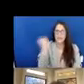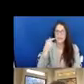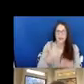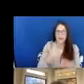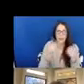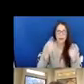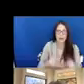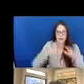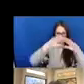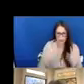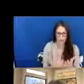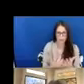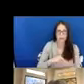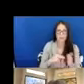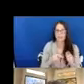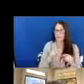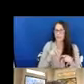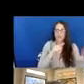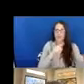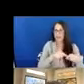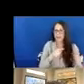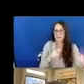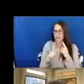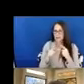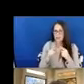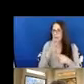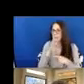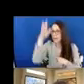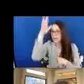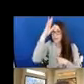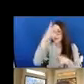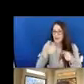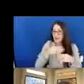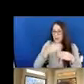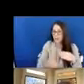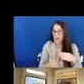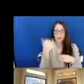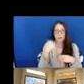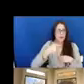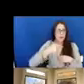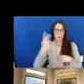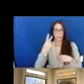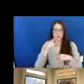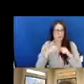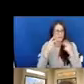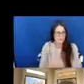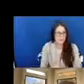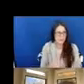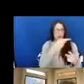cannot come back mom and dad on weekends and why we are prevented from even visiting her in her house.